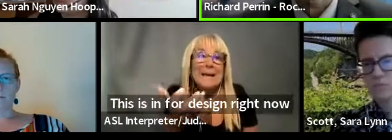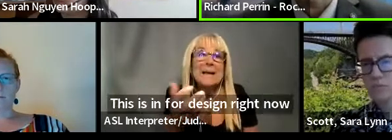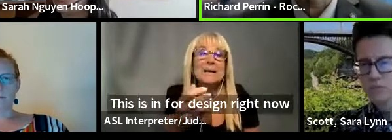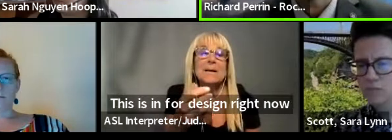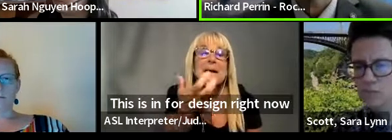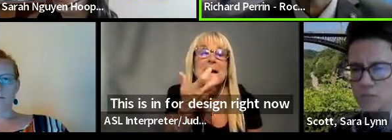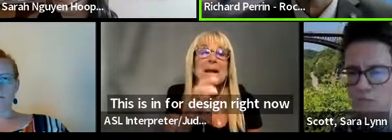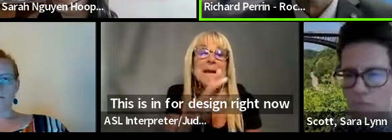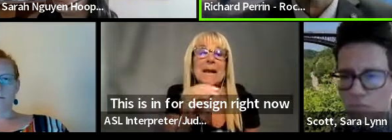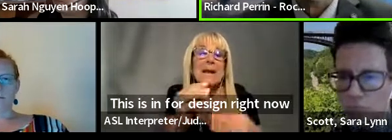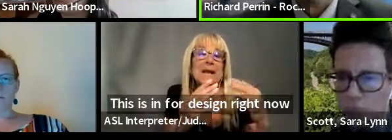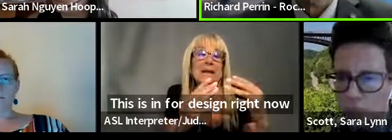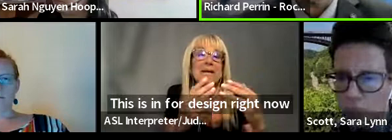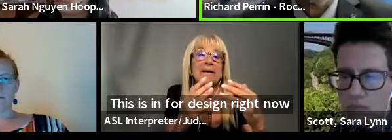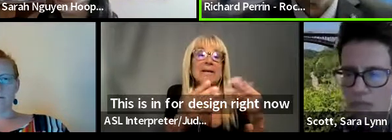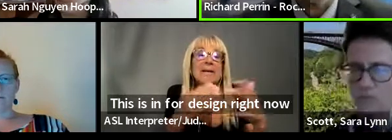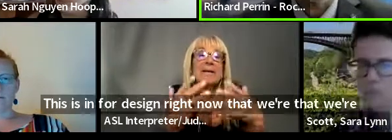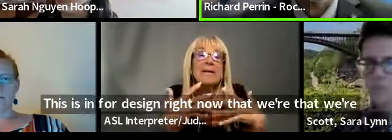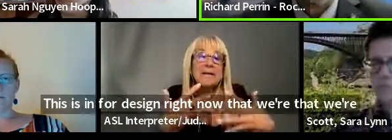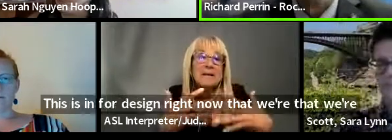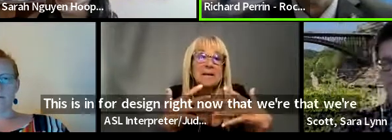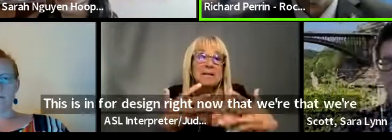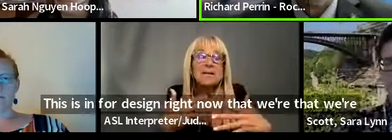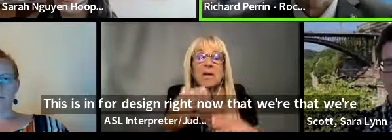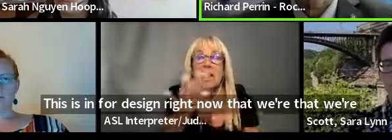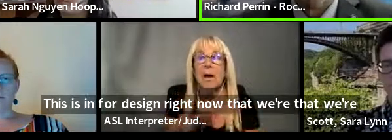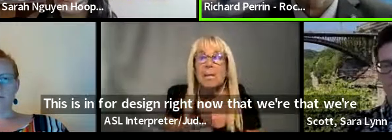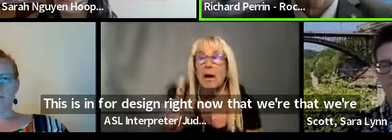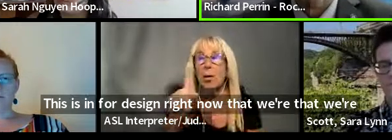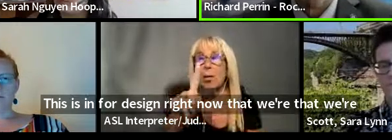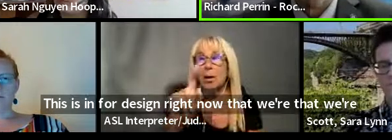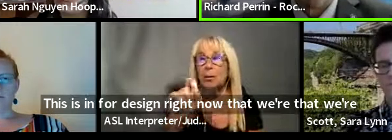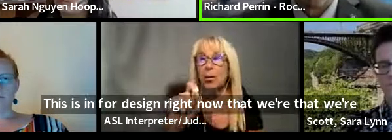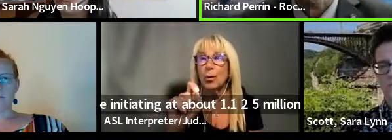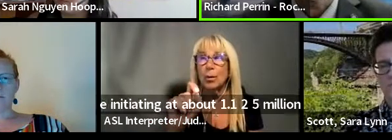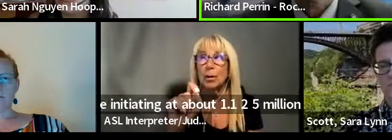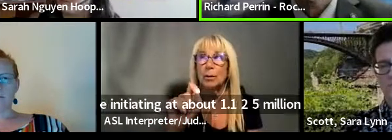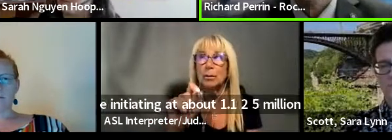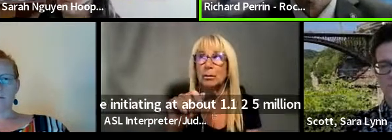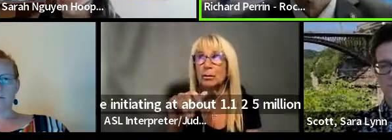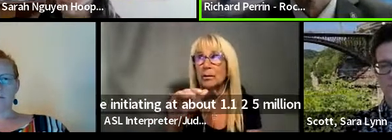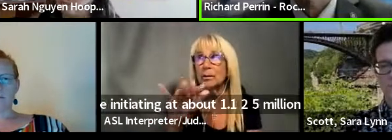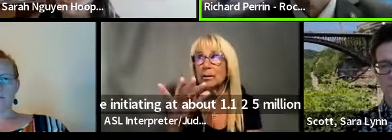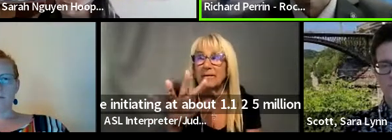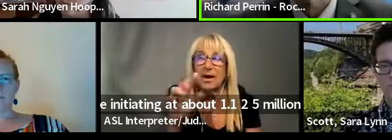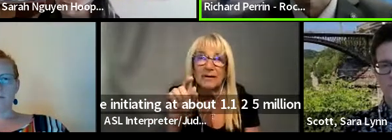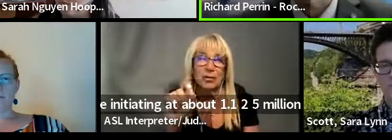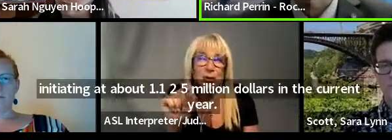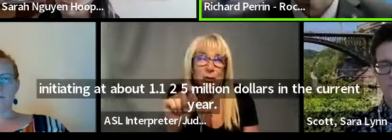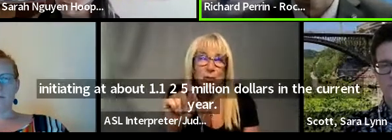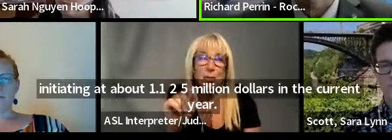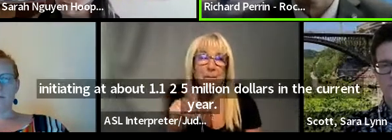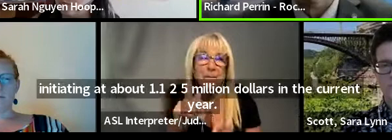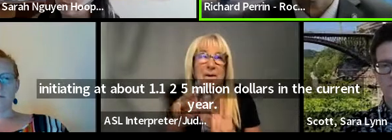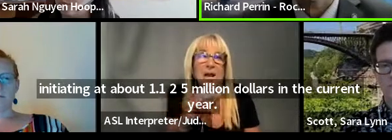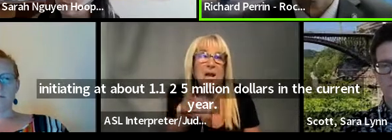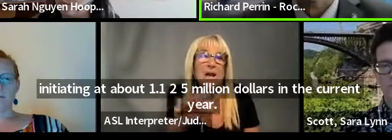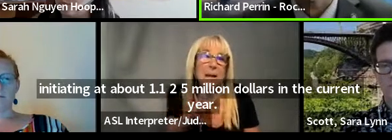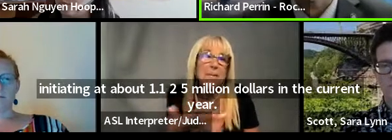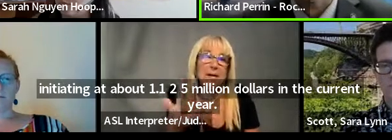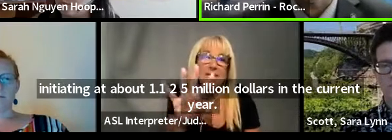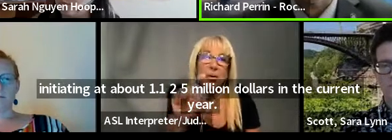we're initiating at about $1.125 million in the current year, with about $4.5 million is